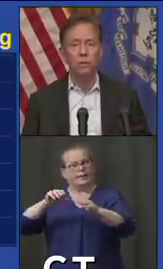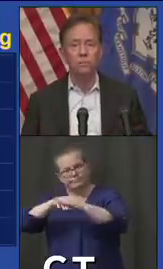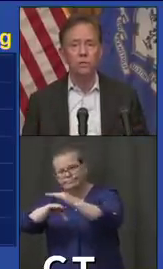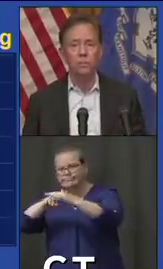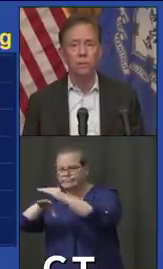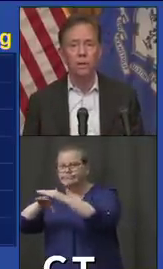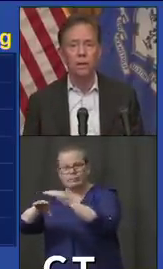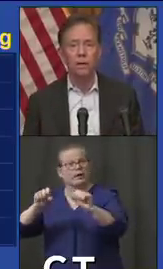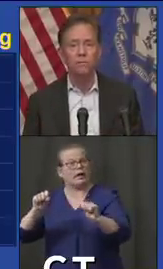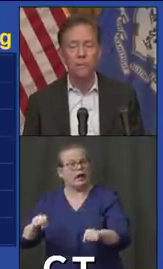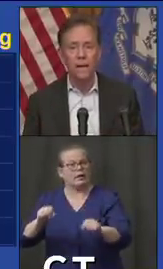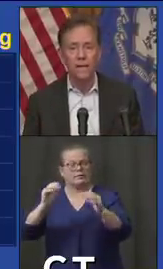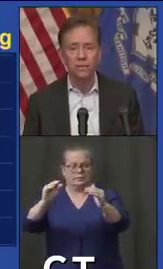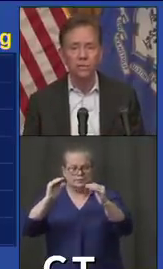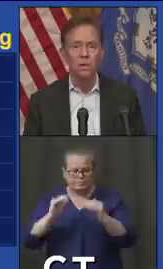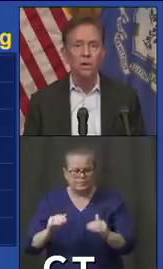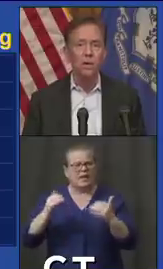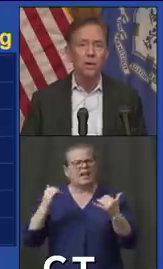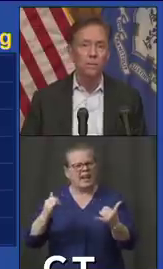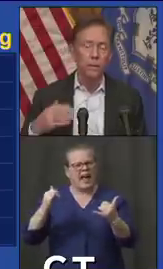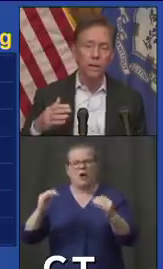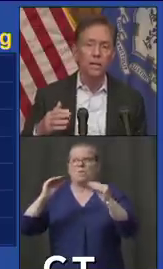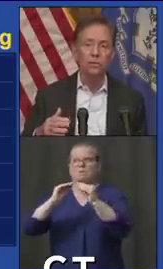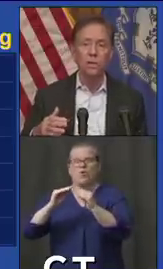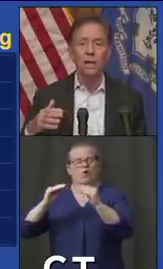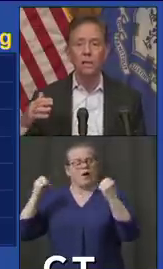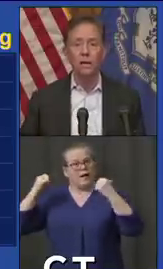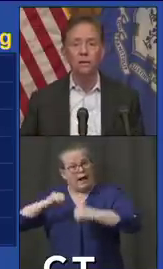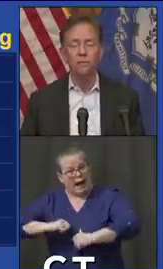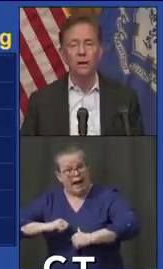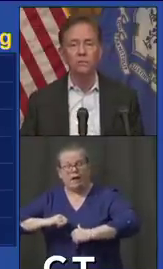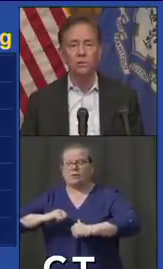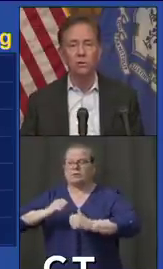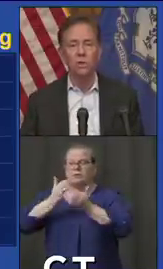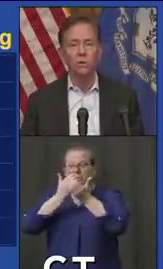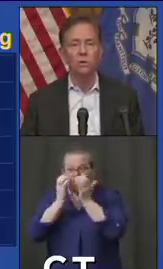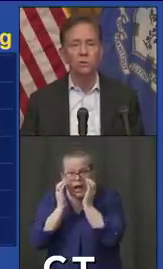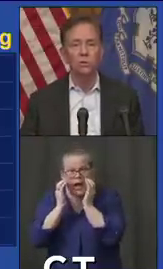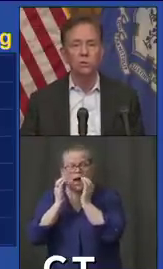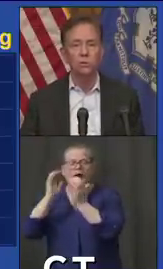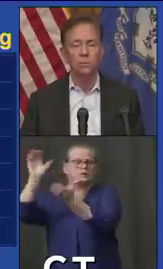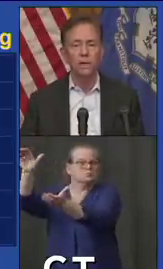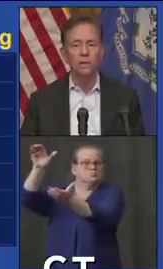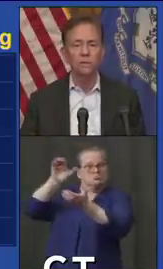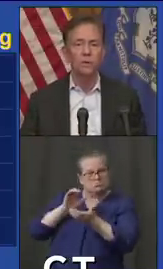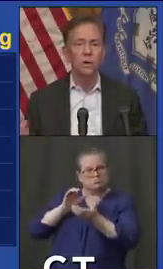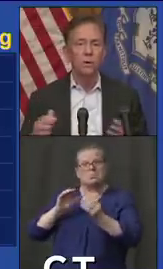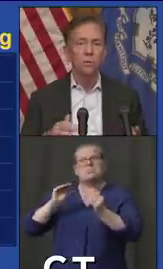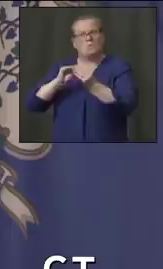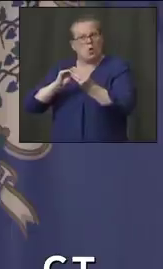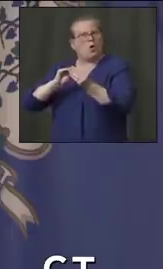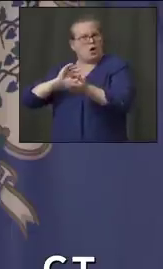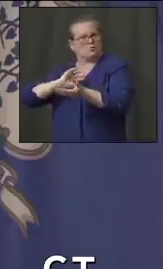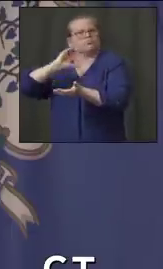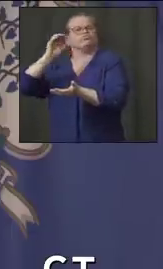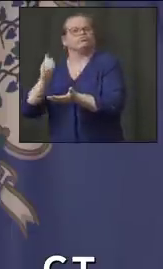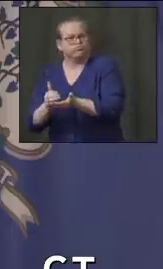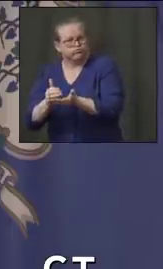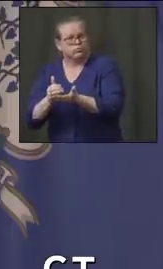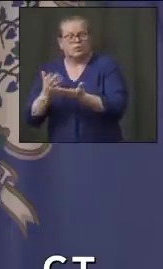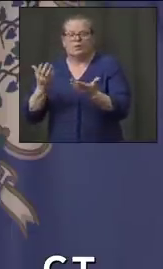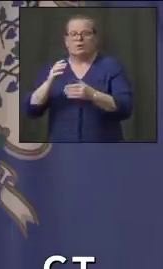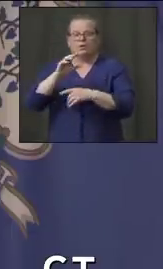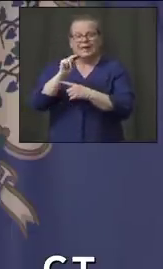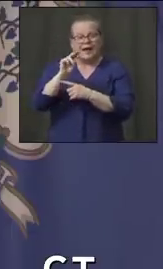good supply of masks, maybe less on the N95, certainly on the surgical masks. We're making those available